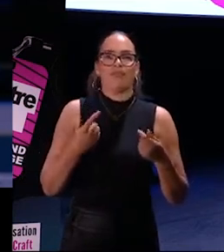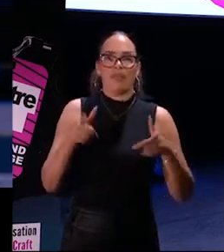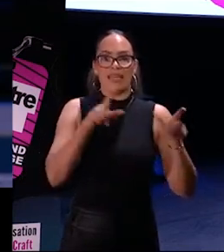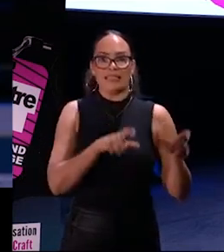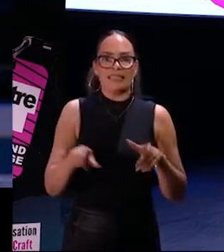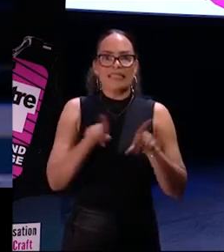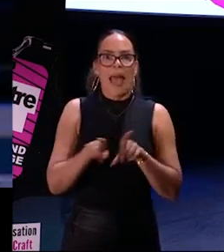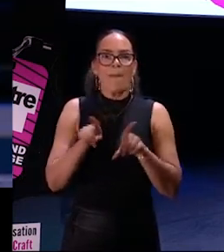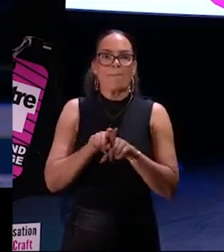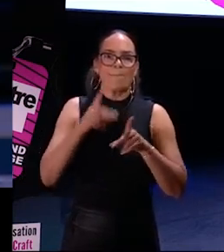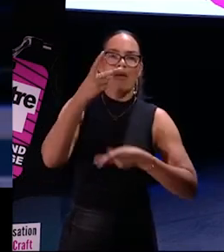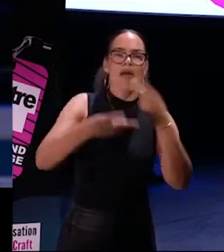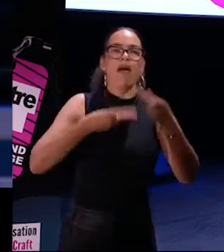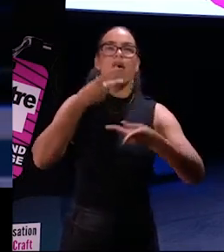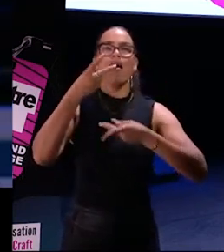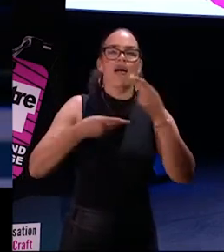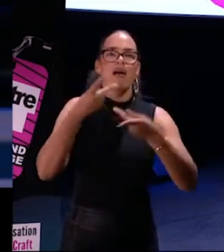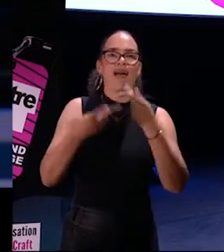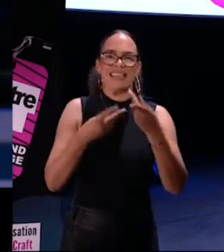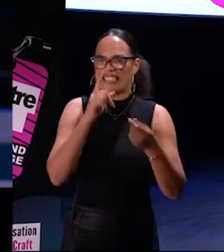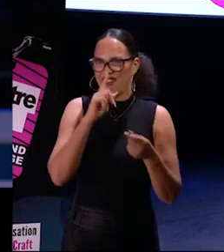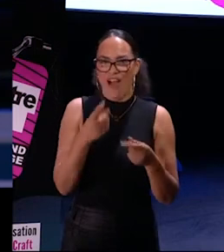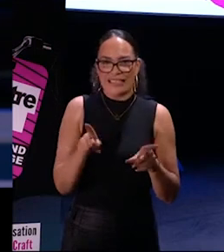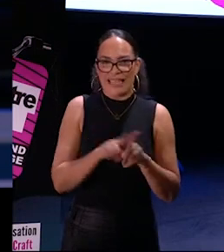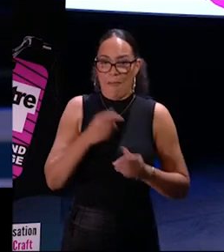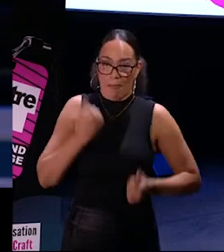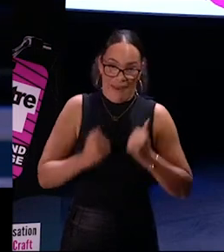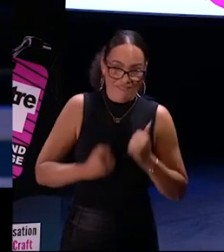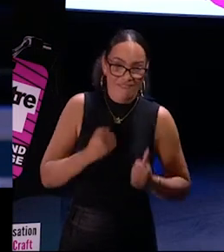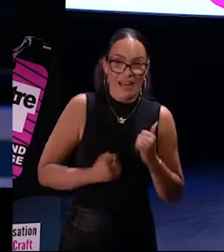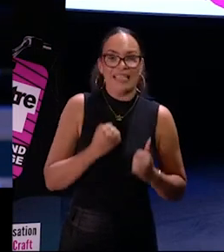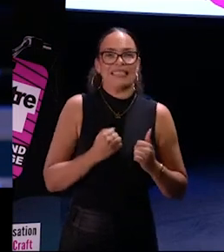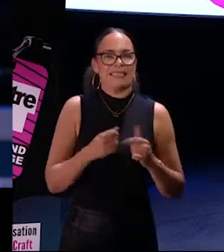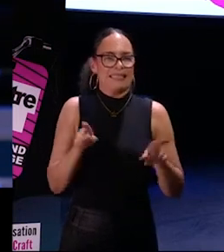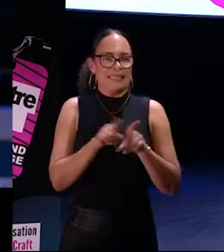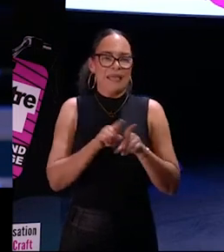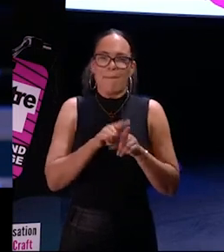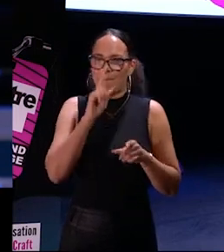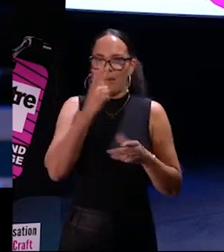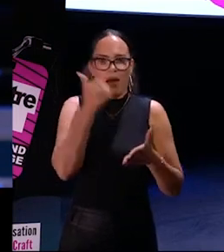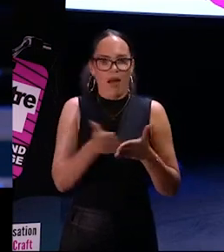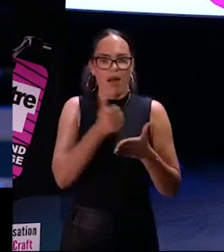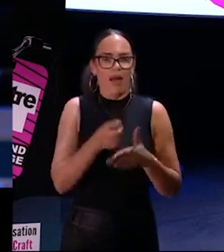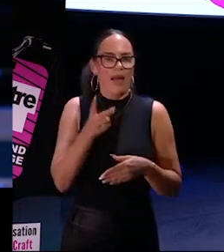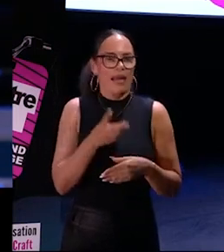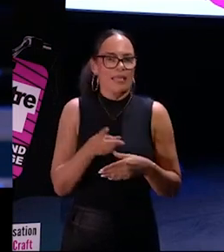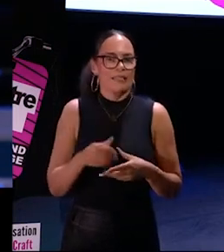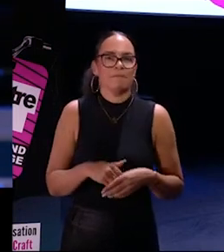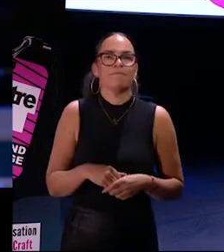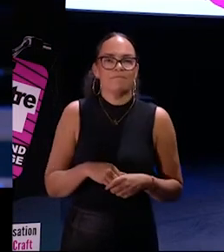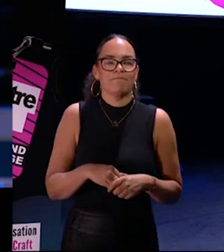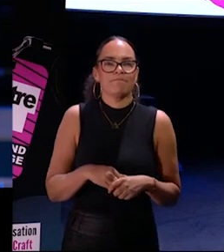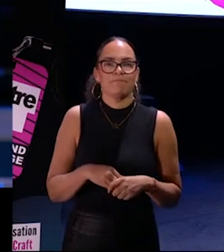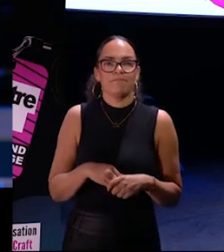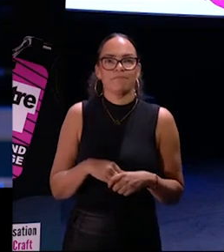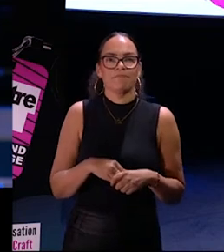it strains the voice. It's a bit like being an athlete. You can't run the 100 metres final 2 days running, so it's exactly the same process, really. So because of